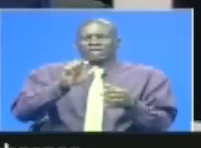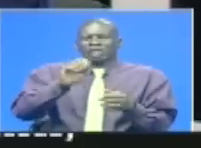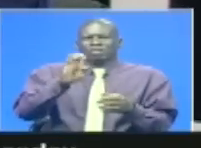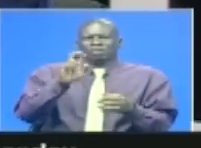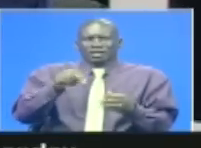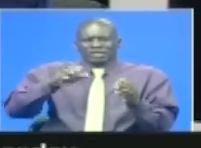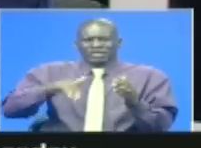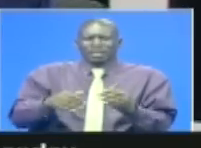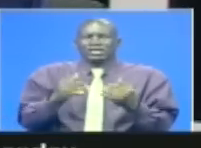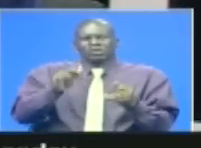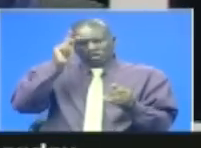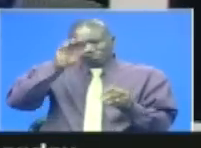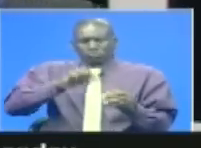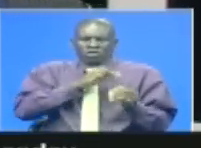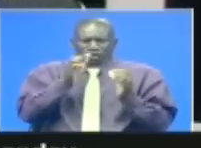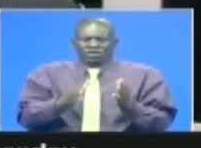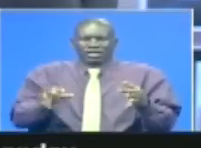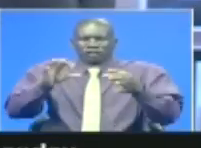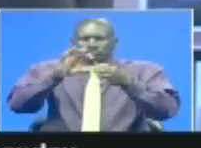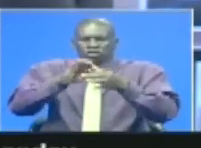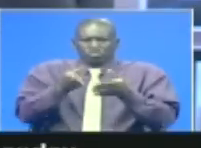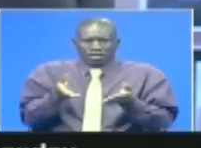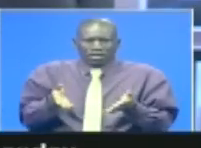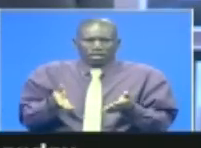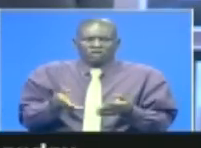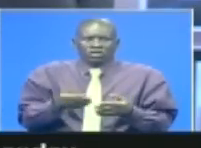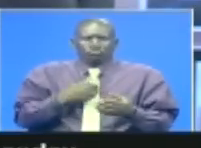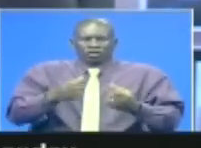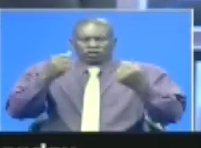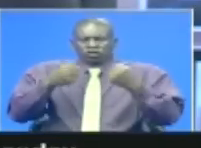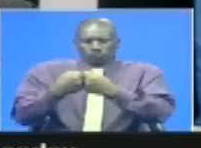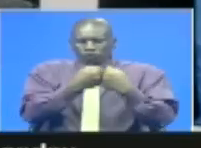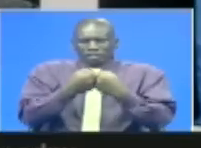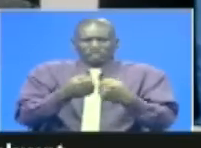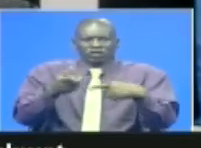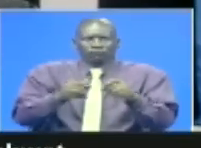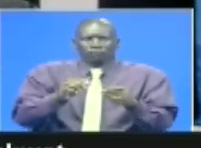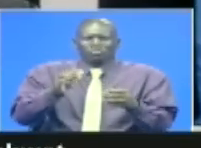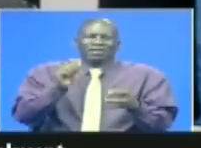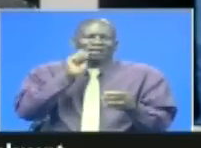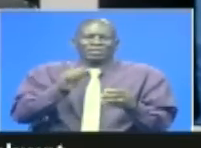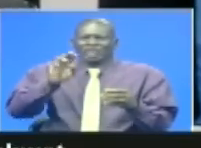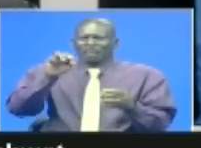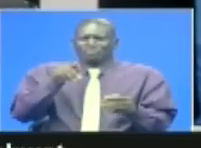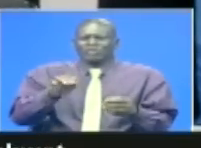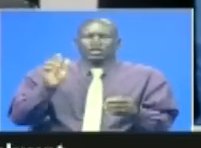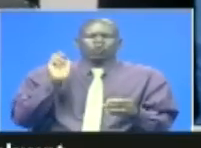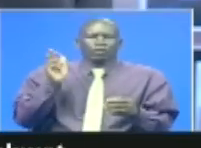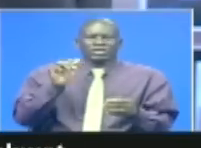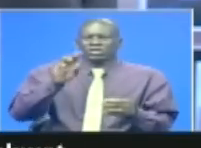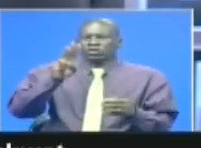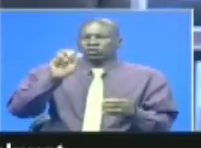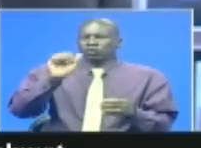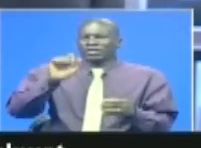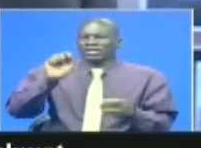Kiambu Governor William Kabogo is joining me. You're facing a strong challenge from Kabete MP Ferdinand Waititu. Why do you